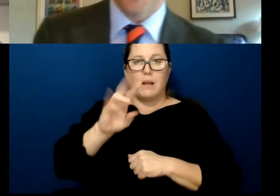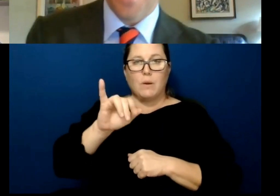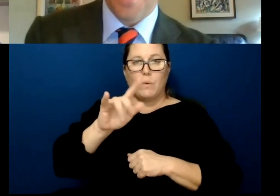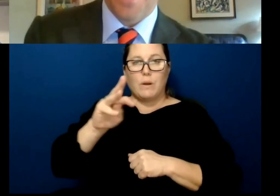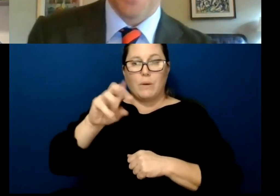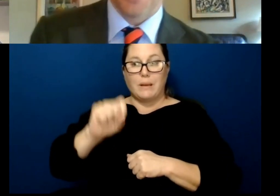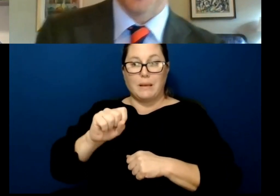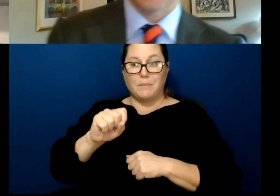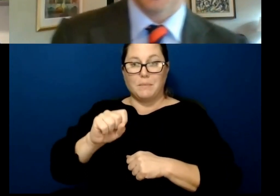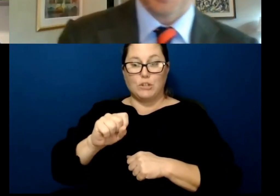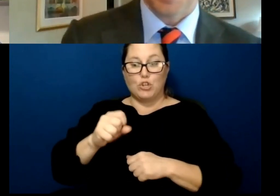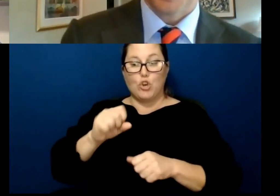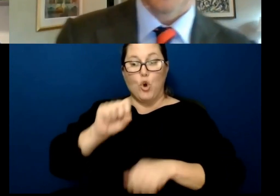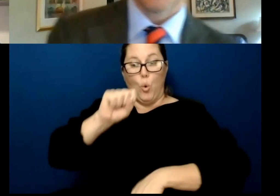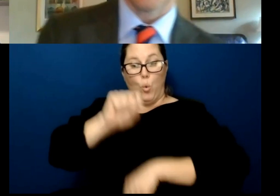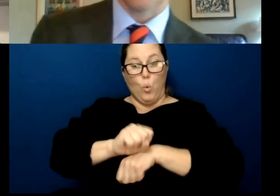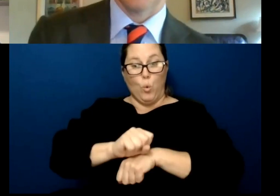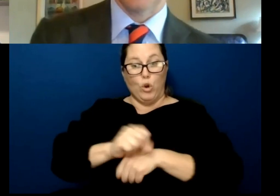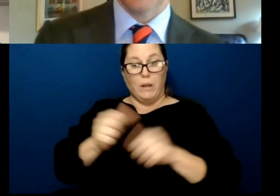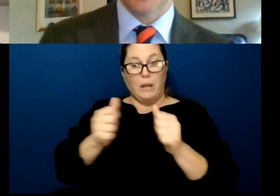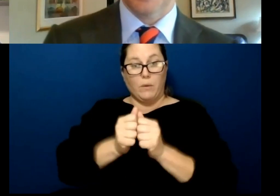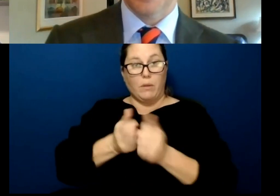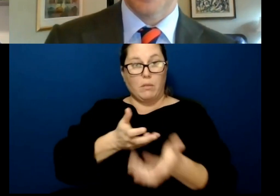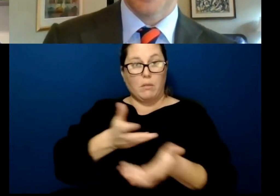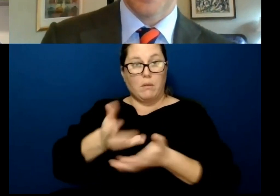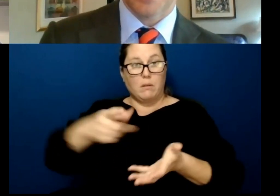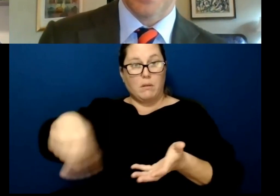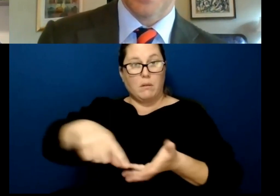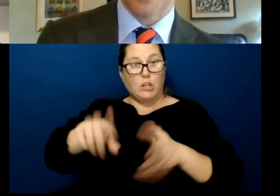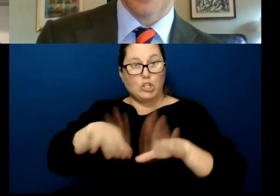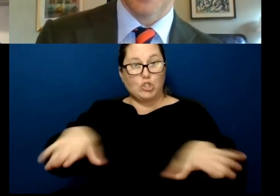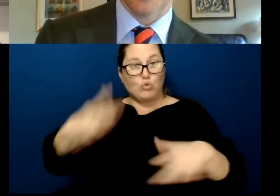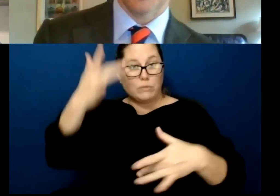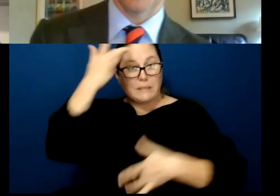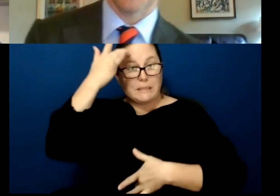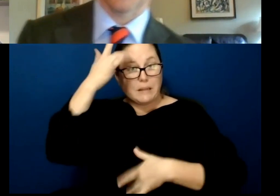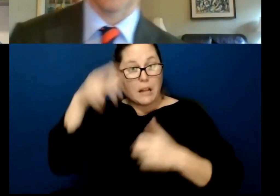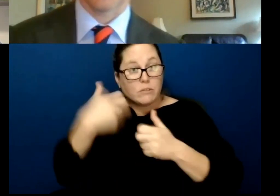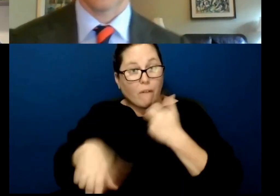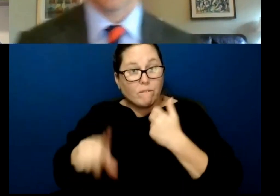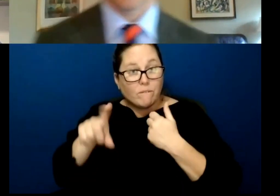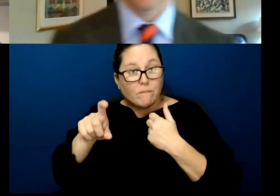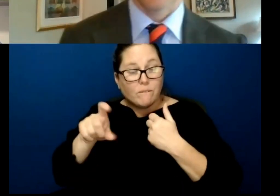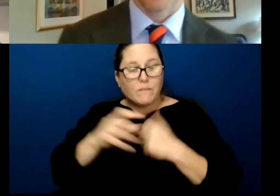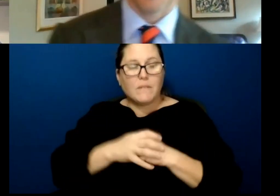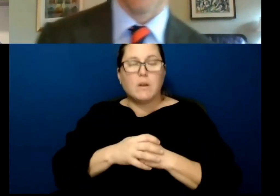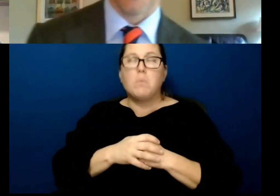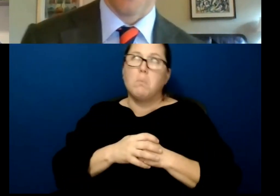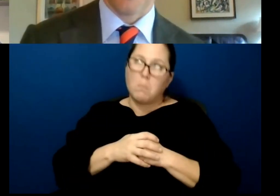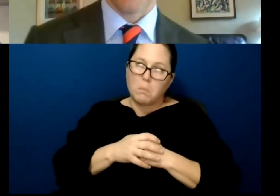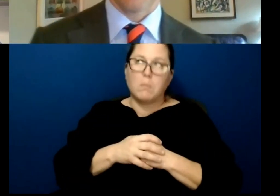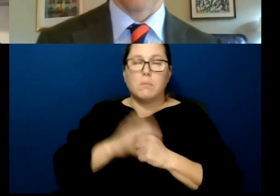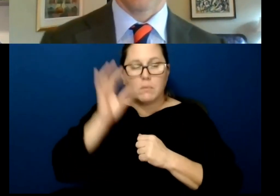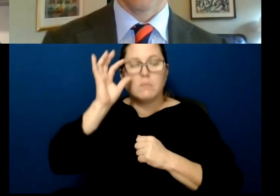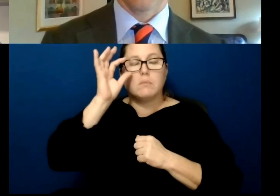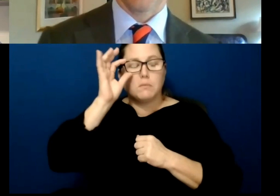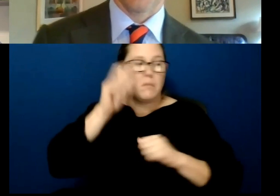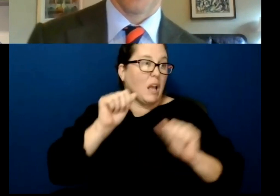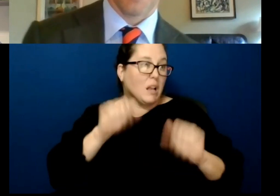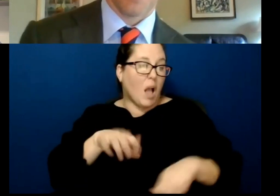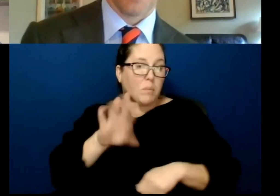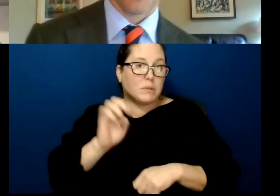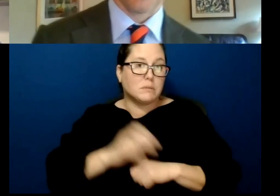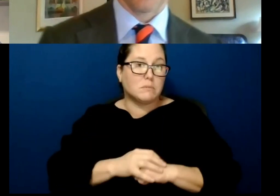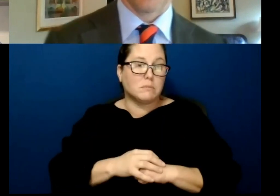So it can be difficult working with sick children. I think the thing that you learn